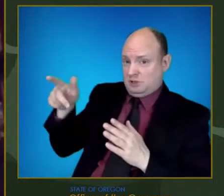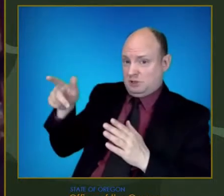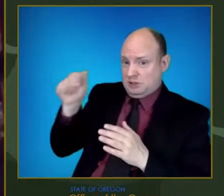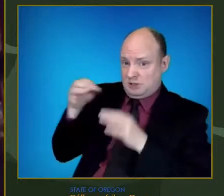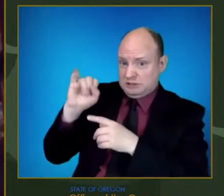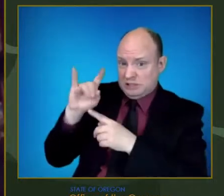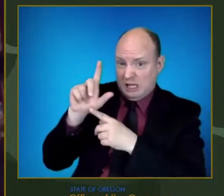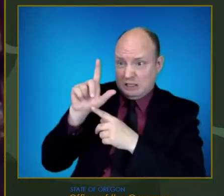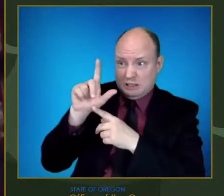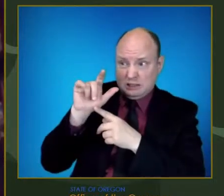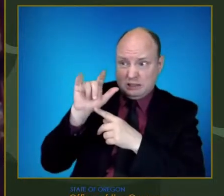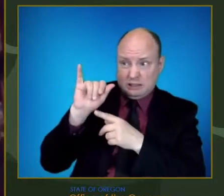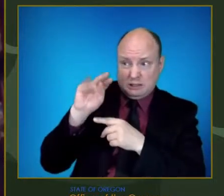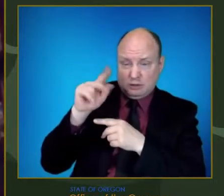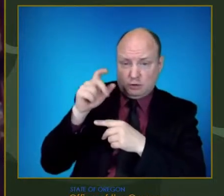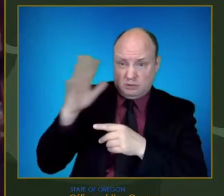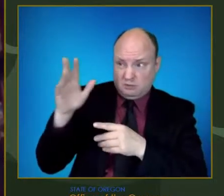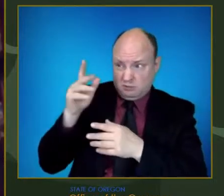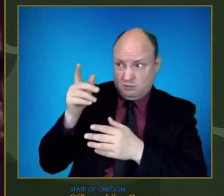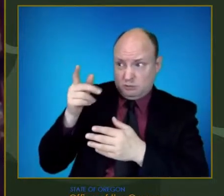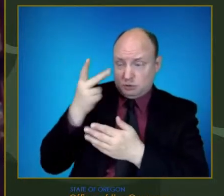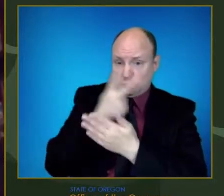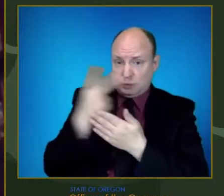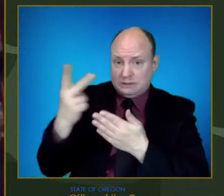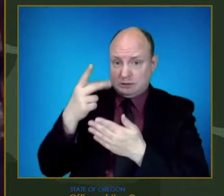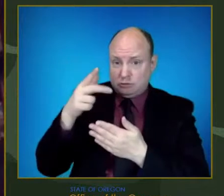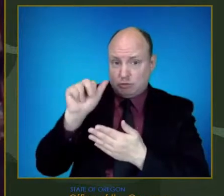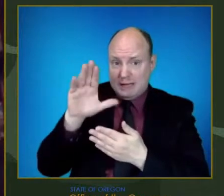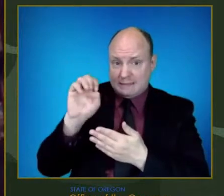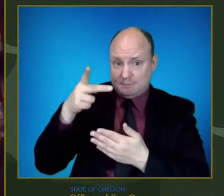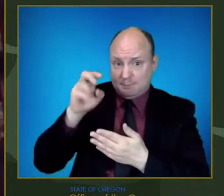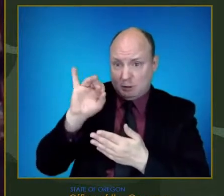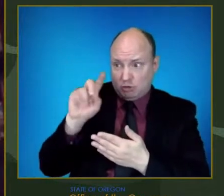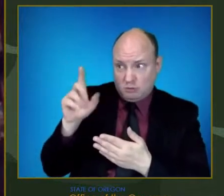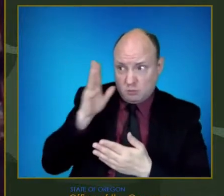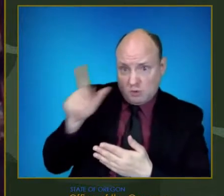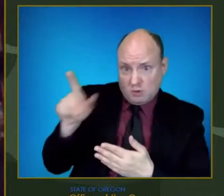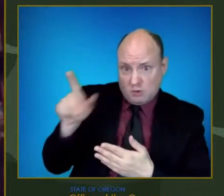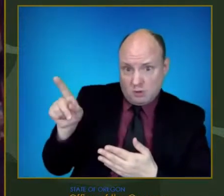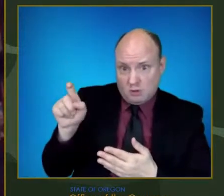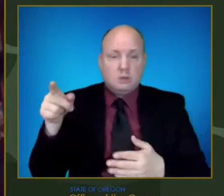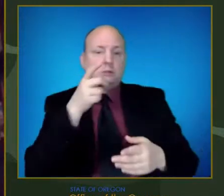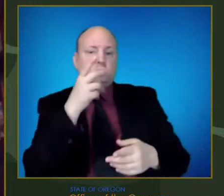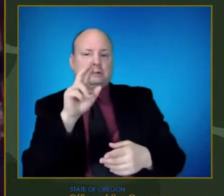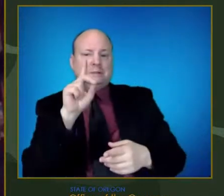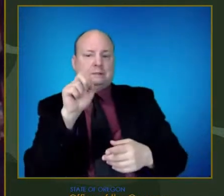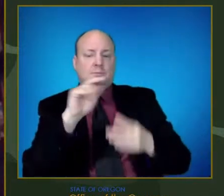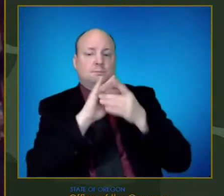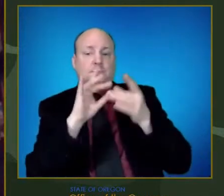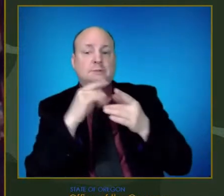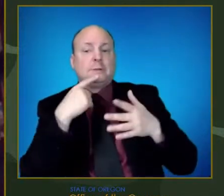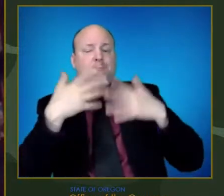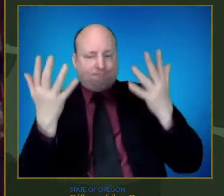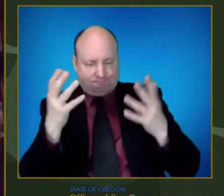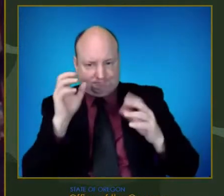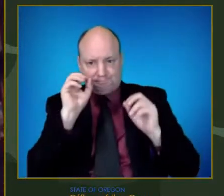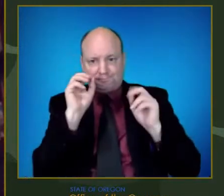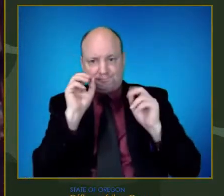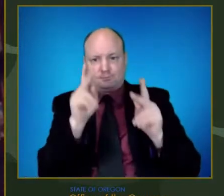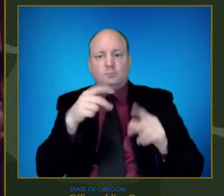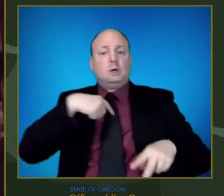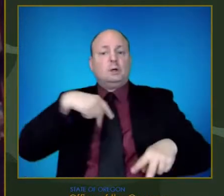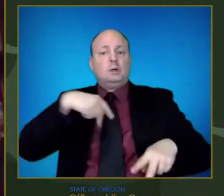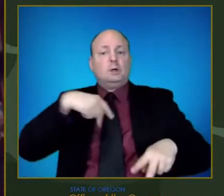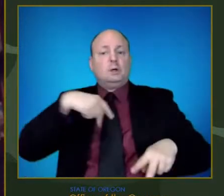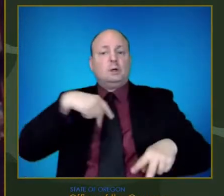Yes, thank you, Governor Brown. What we've done is adjust the risk level framework when we look at the county data each week.